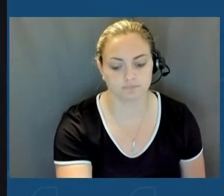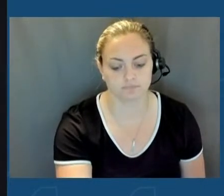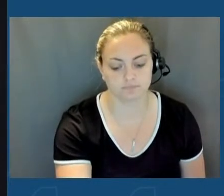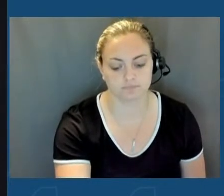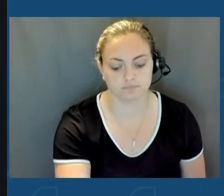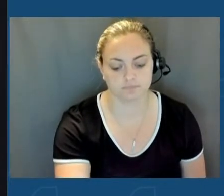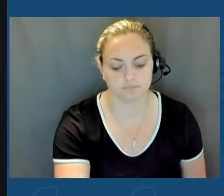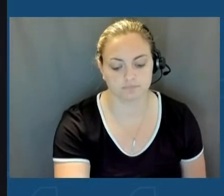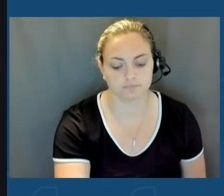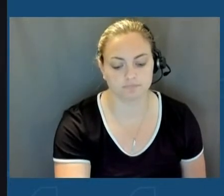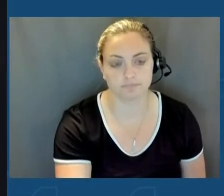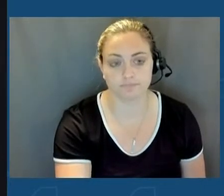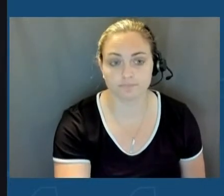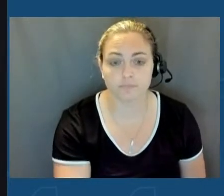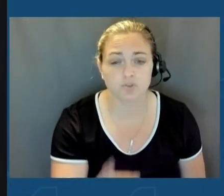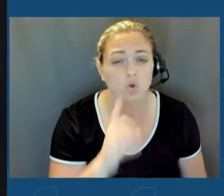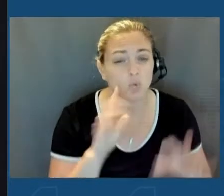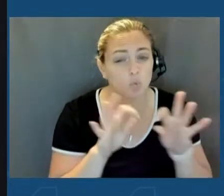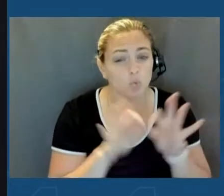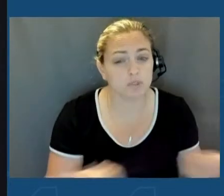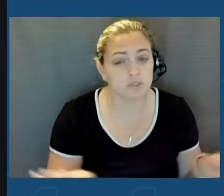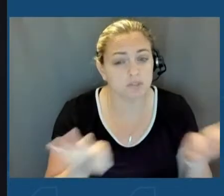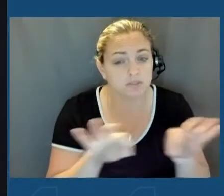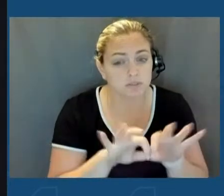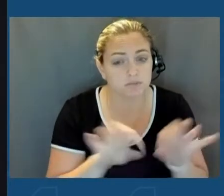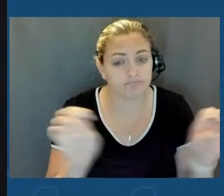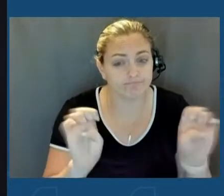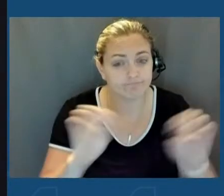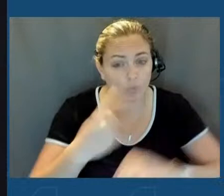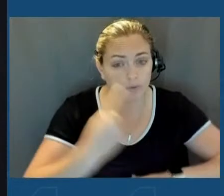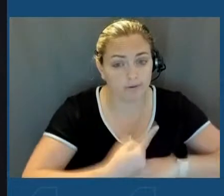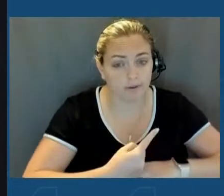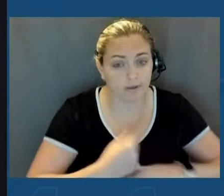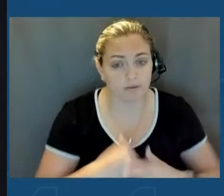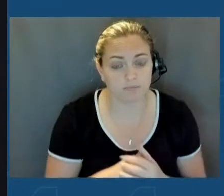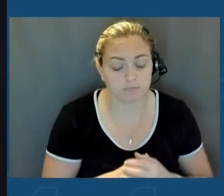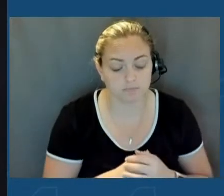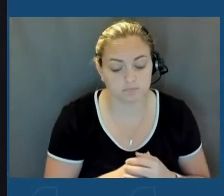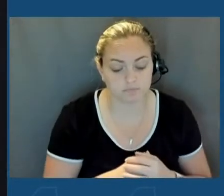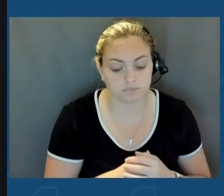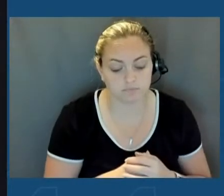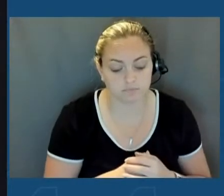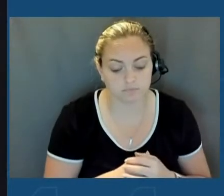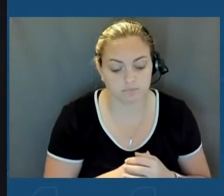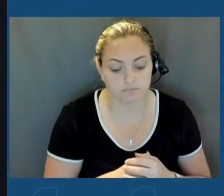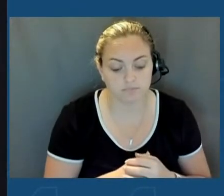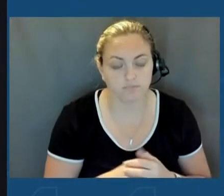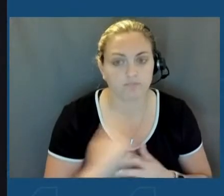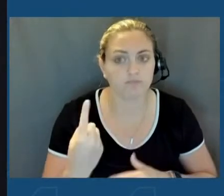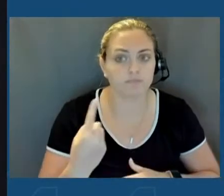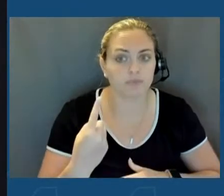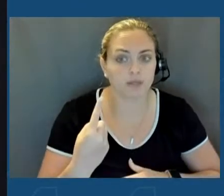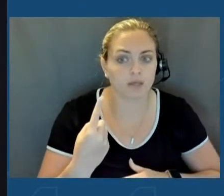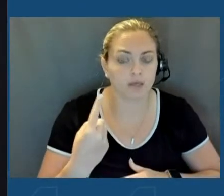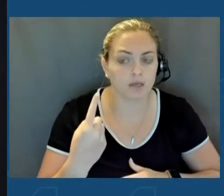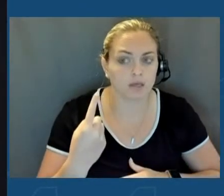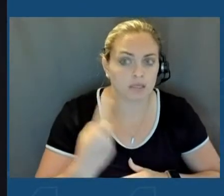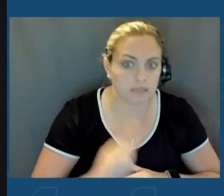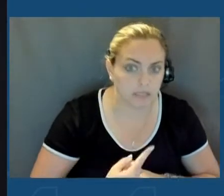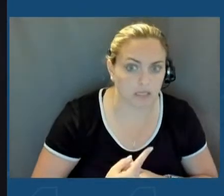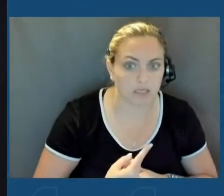So this is a critically important day. This is a day that